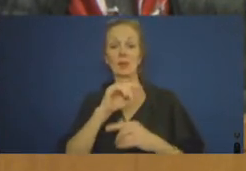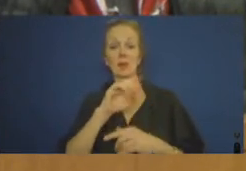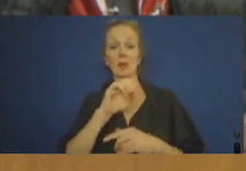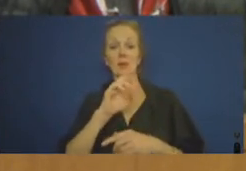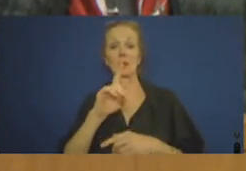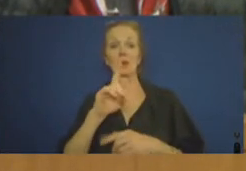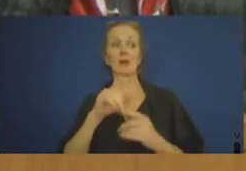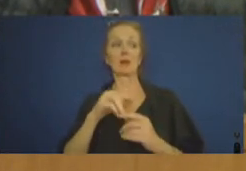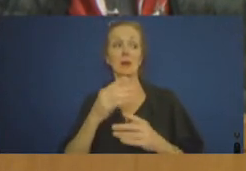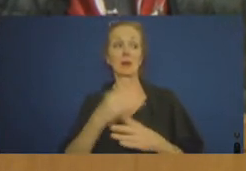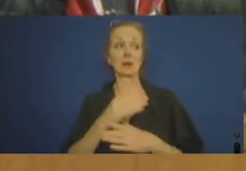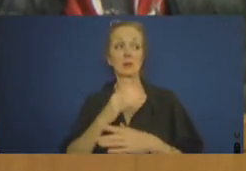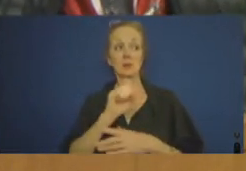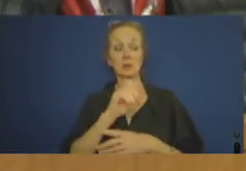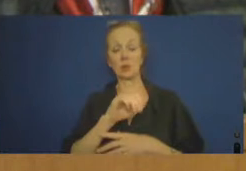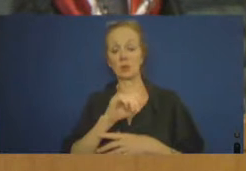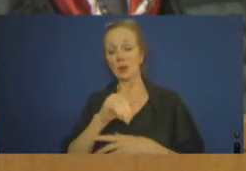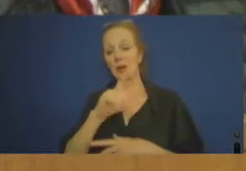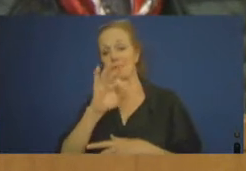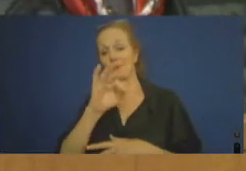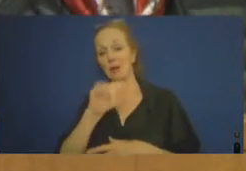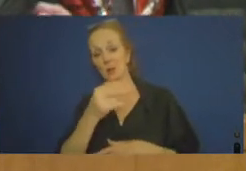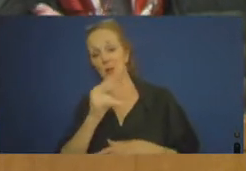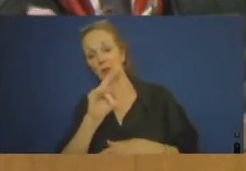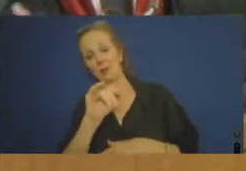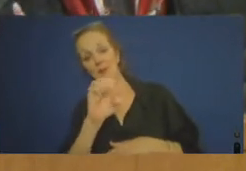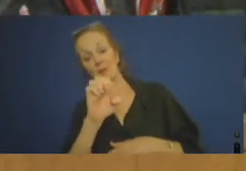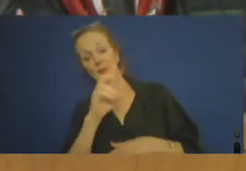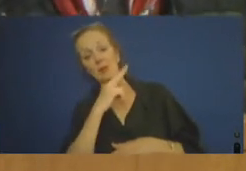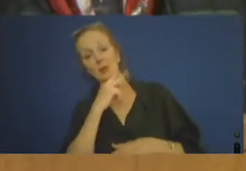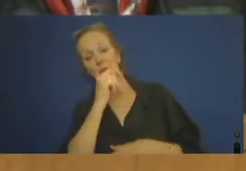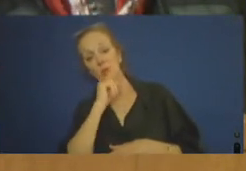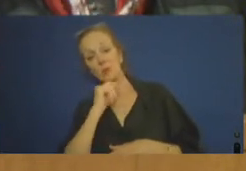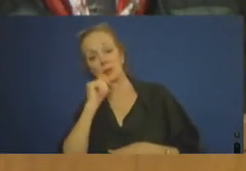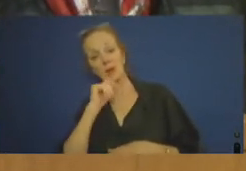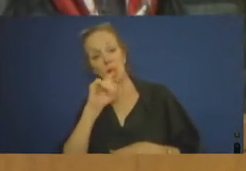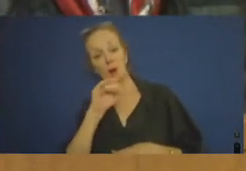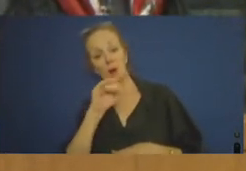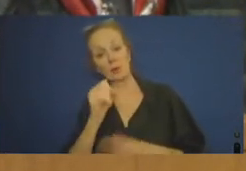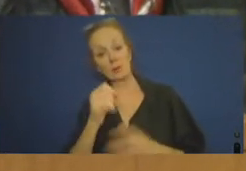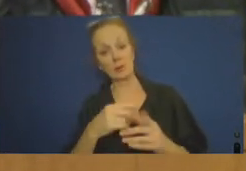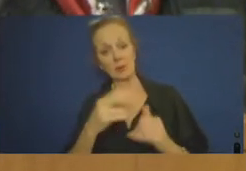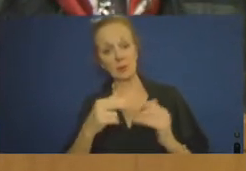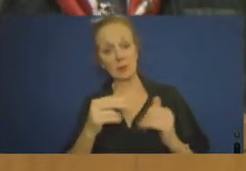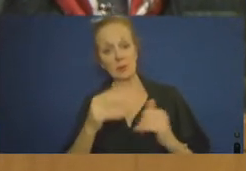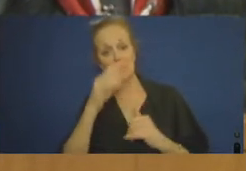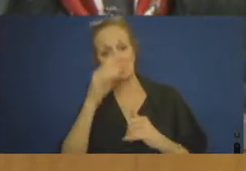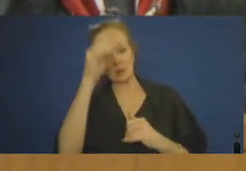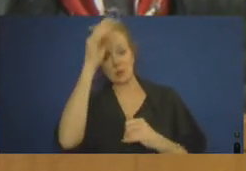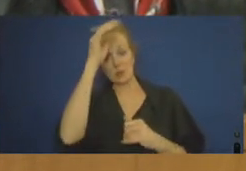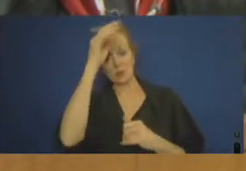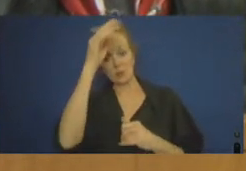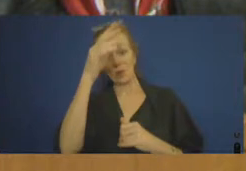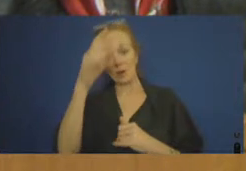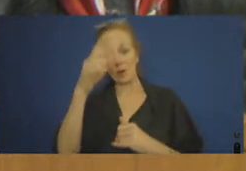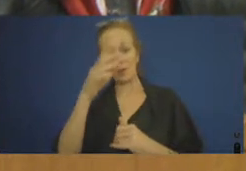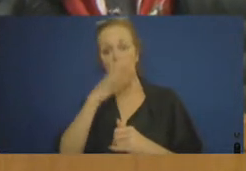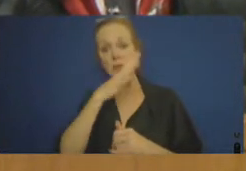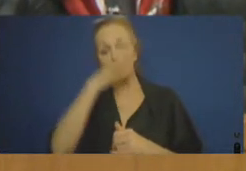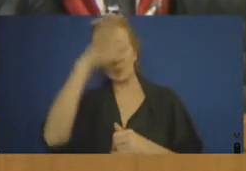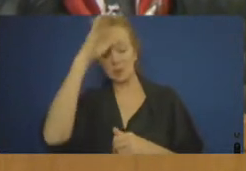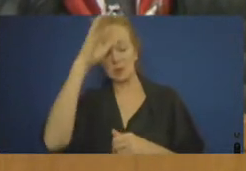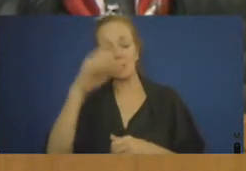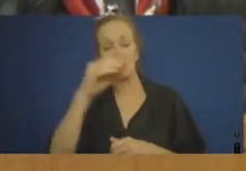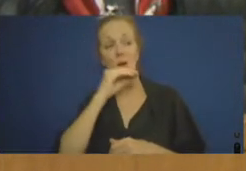Scott Avenue and Fountain View Street. Twin Oaks was built on land that belonged to my great-grandparents, and at the time was home to